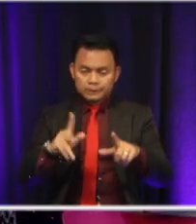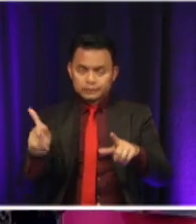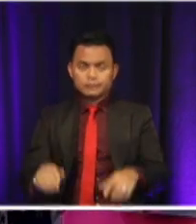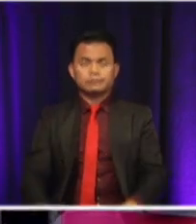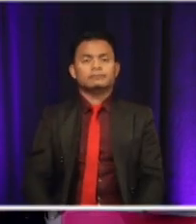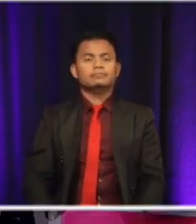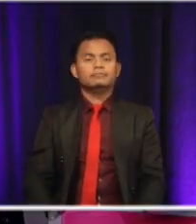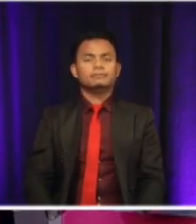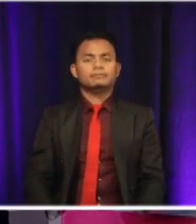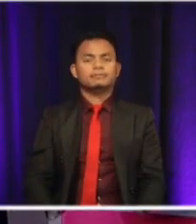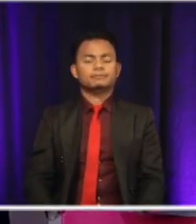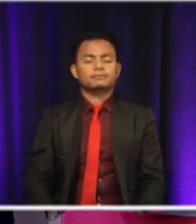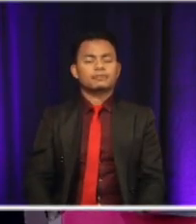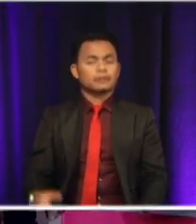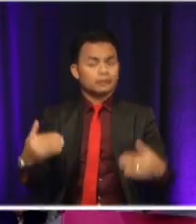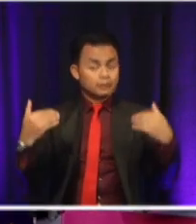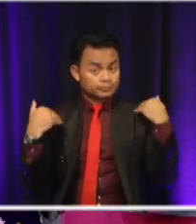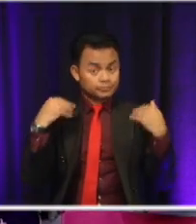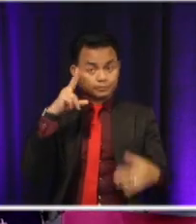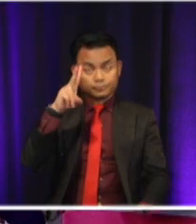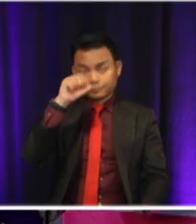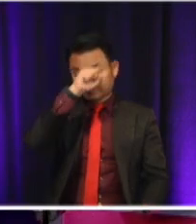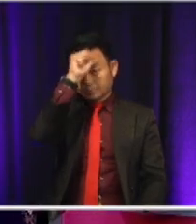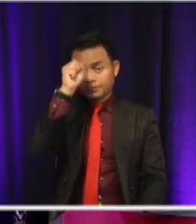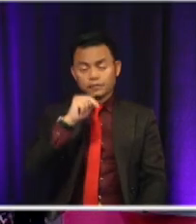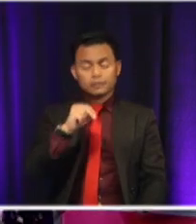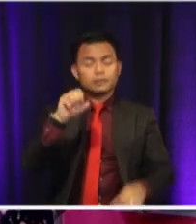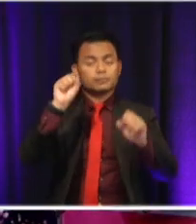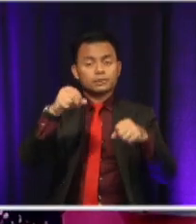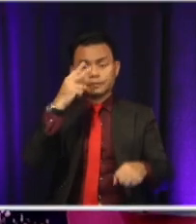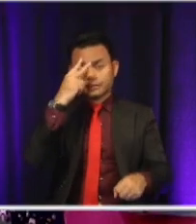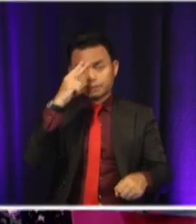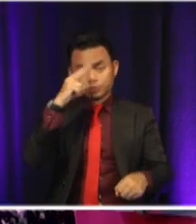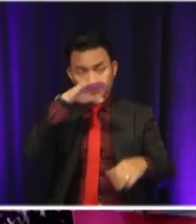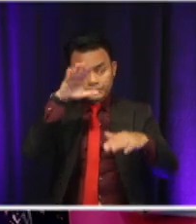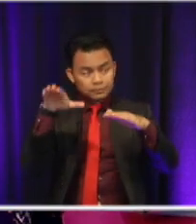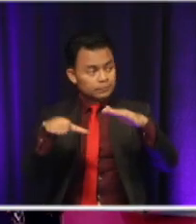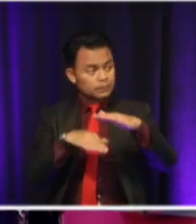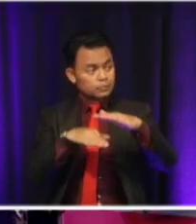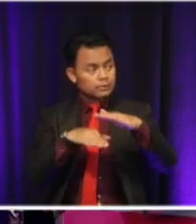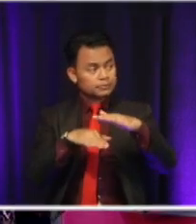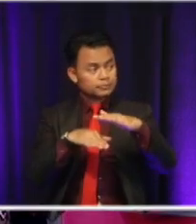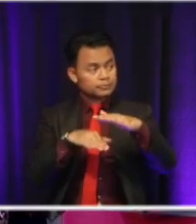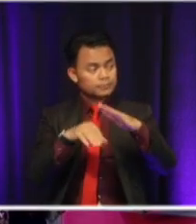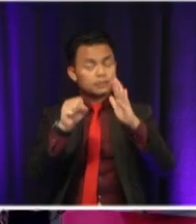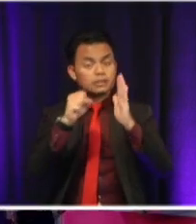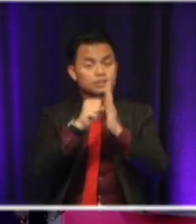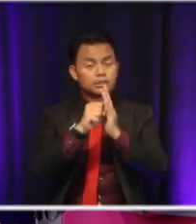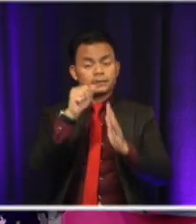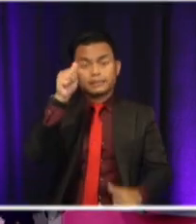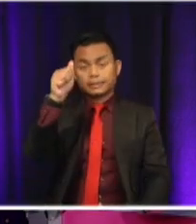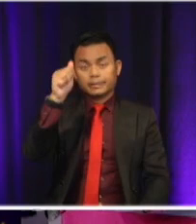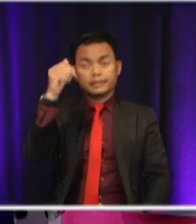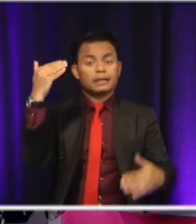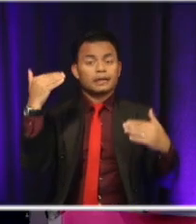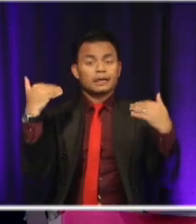up of 2 questions. As you can see at the bottom of the slide, section A has 2 questions,